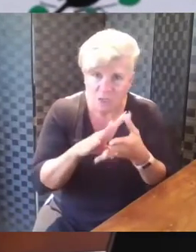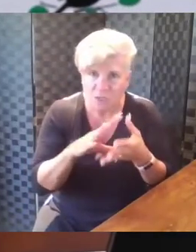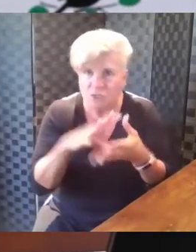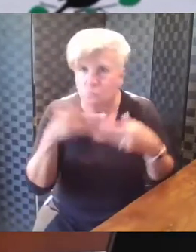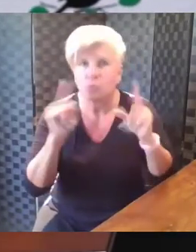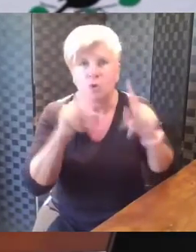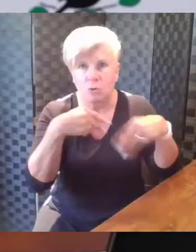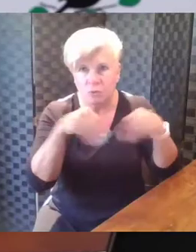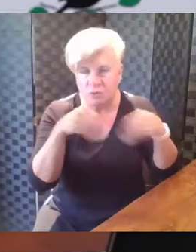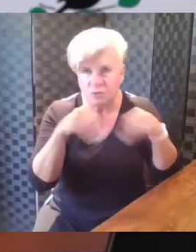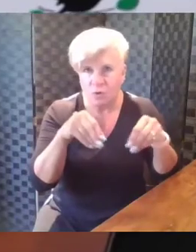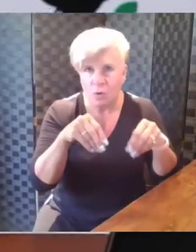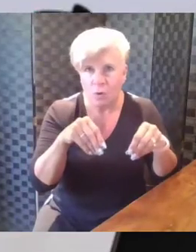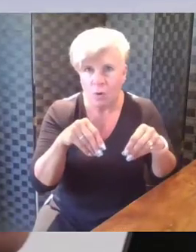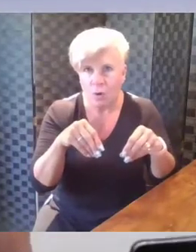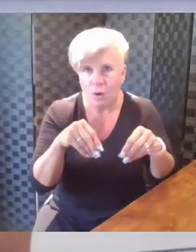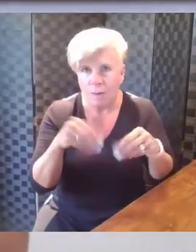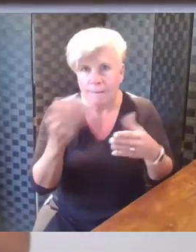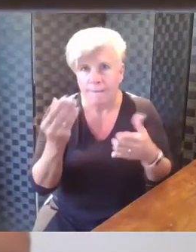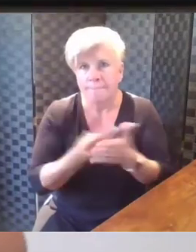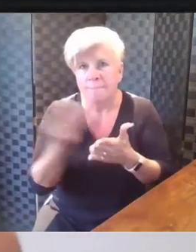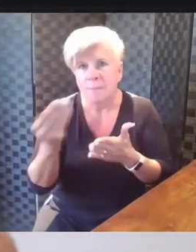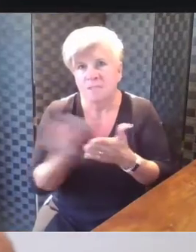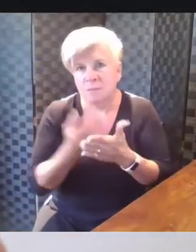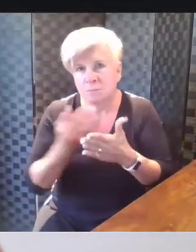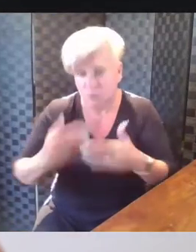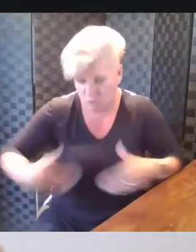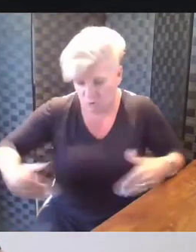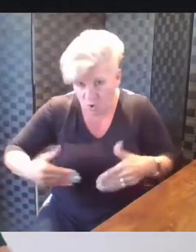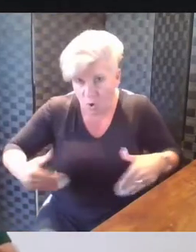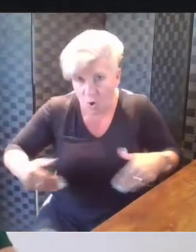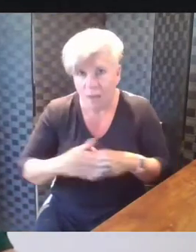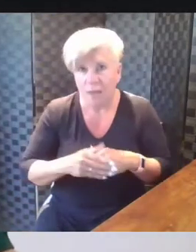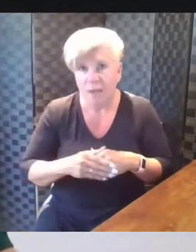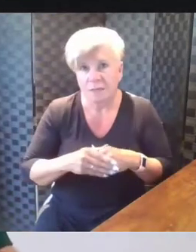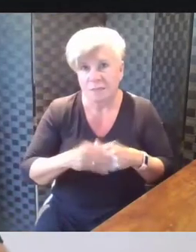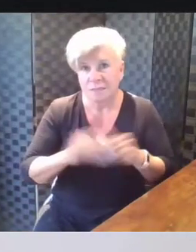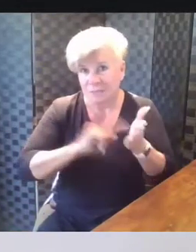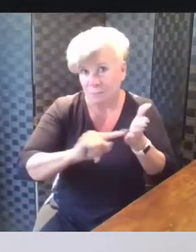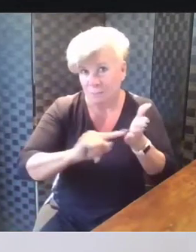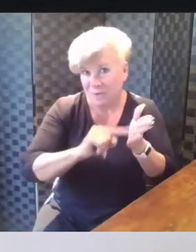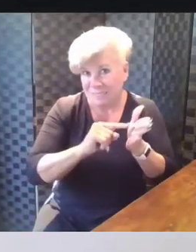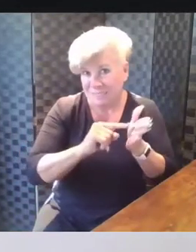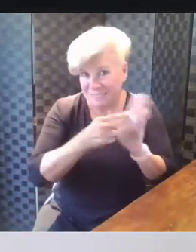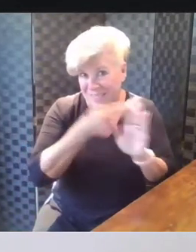store. I got some new shorts, so I drew my new shorts. There's a price tag on it.